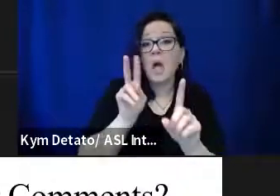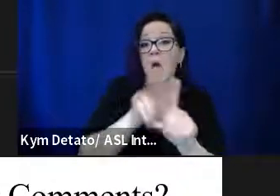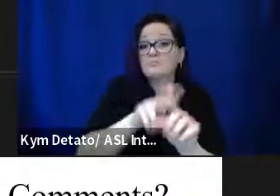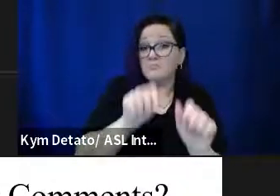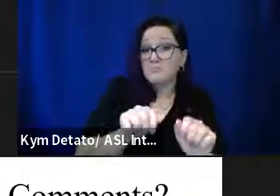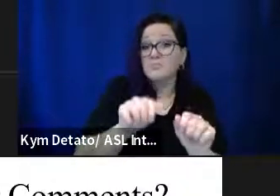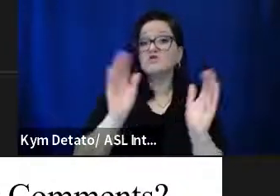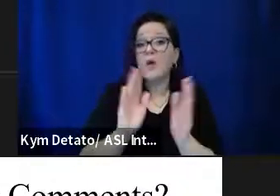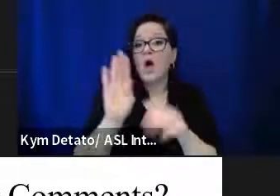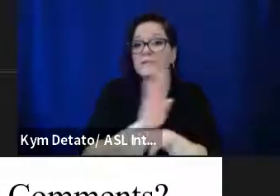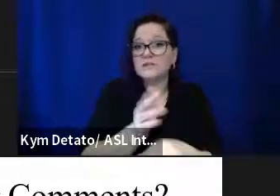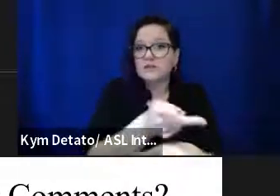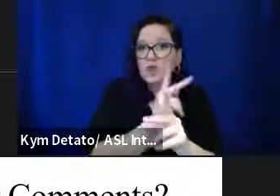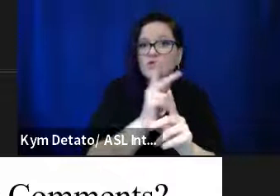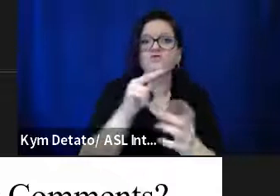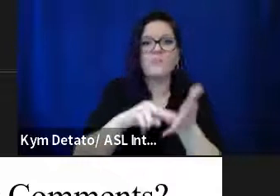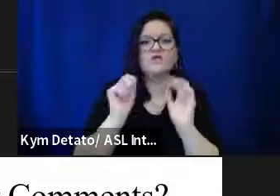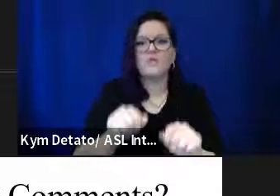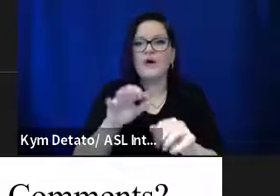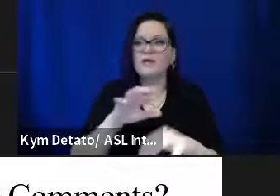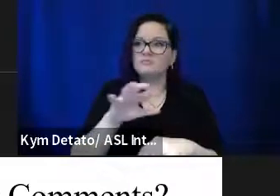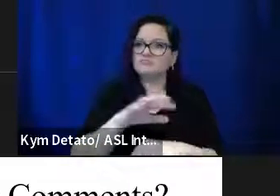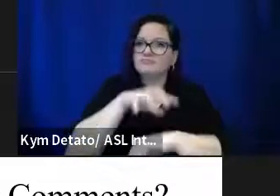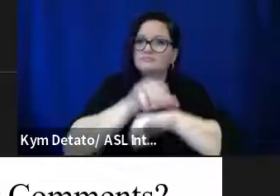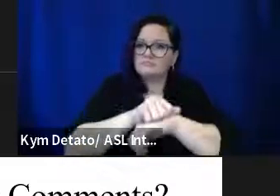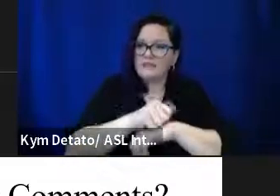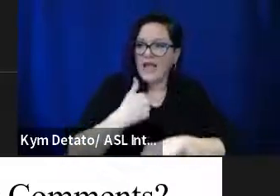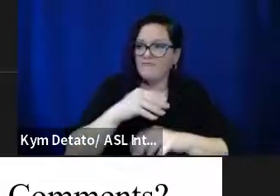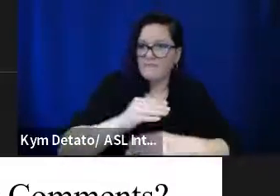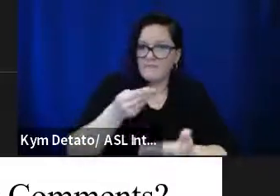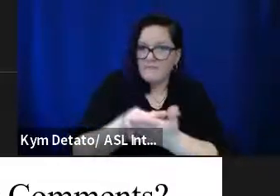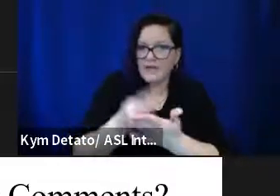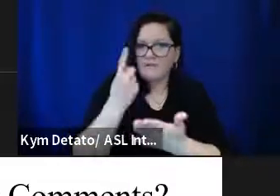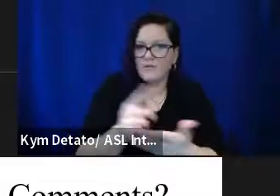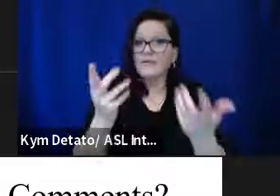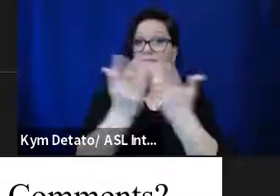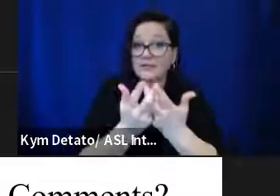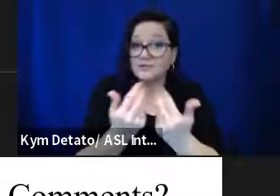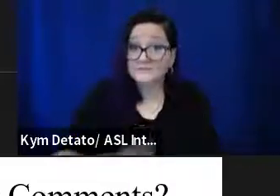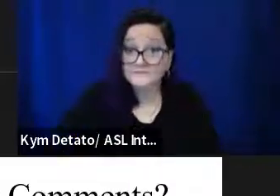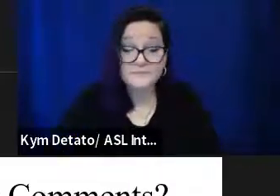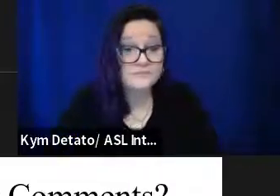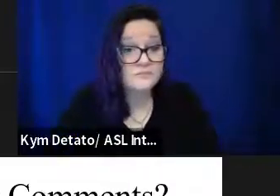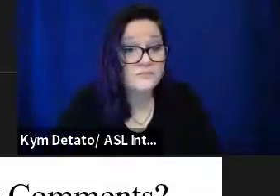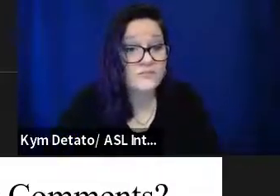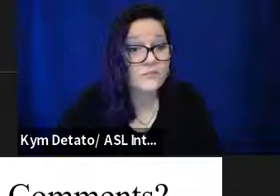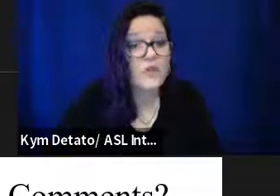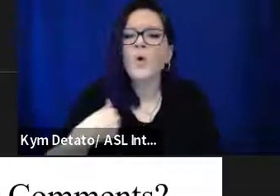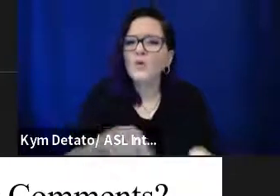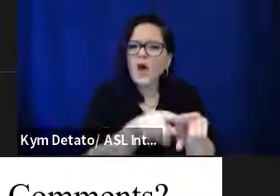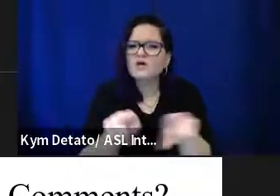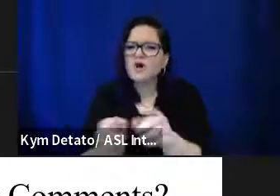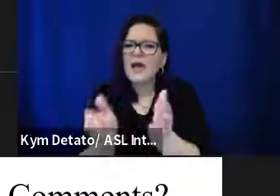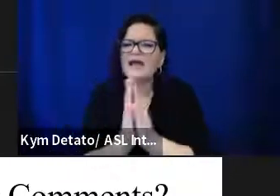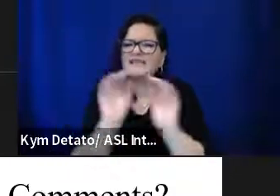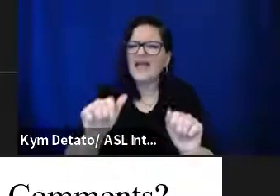you secure the capital needed to make this match for this grant. And we also get asked, can you double